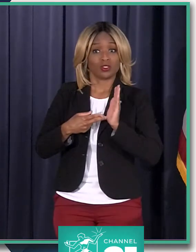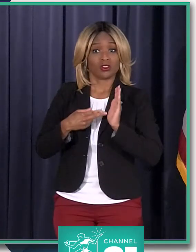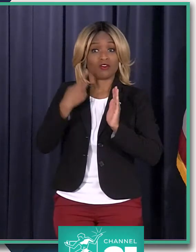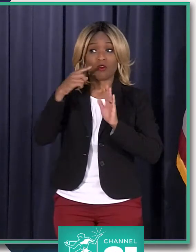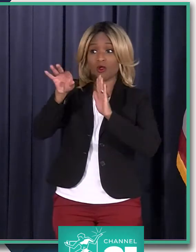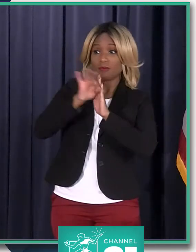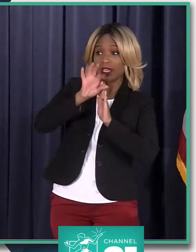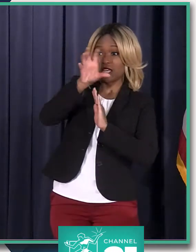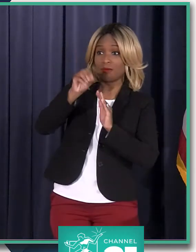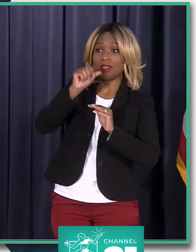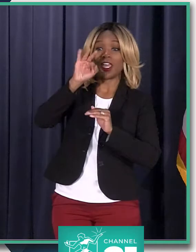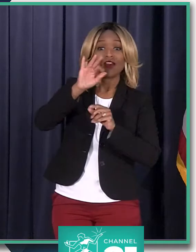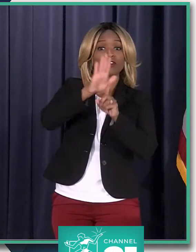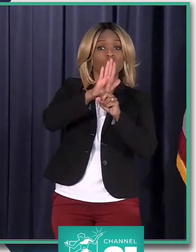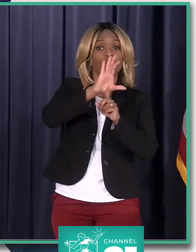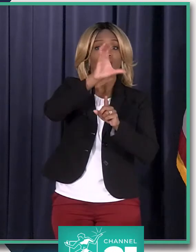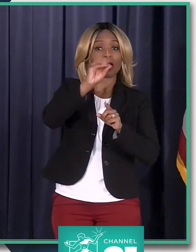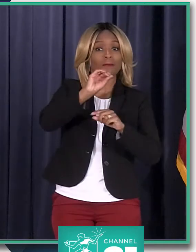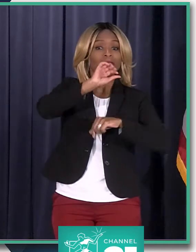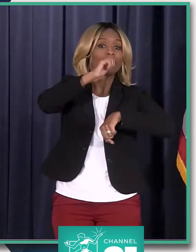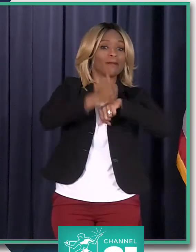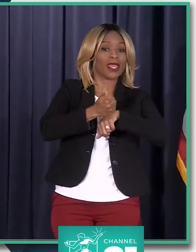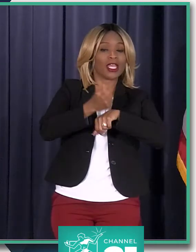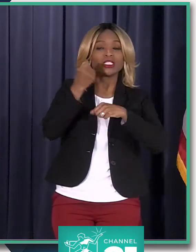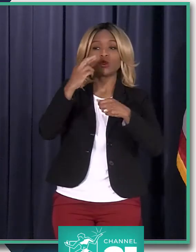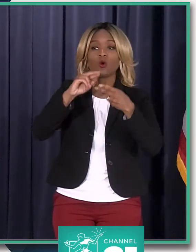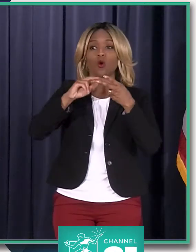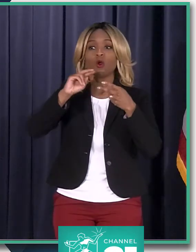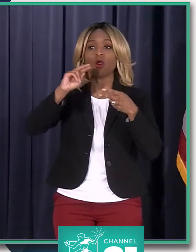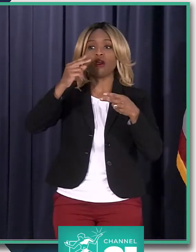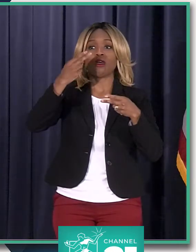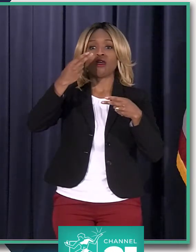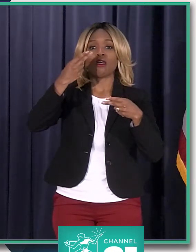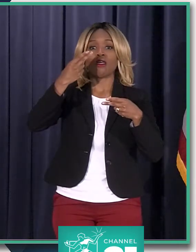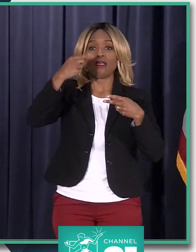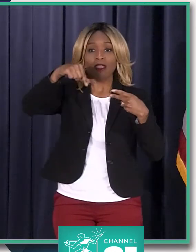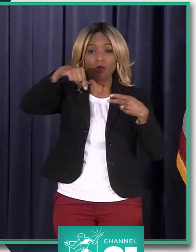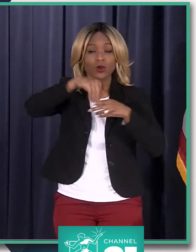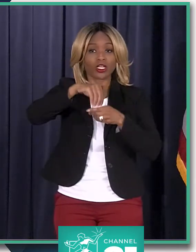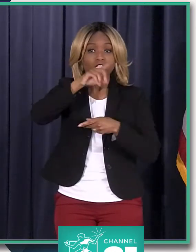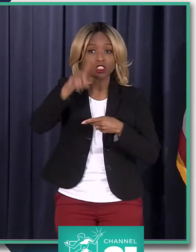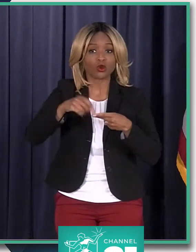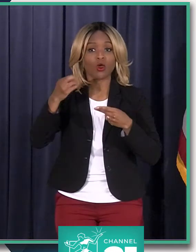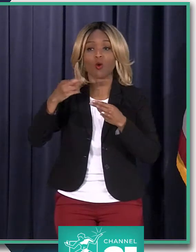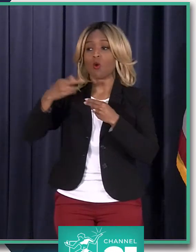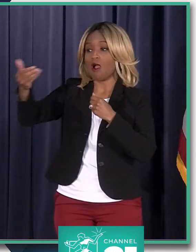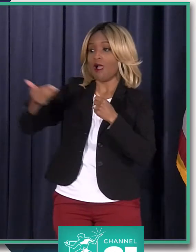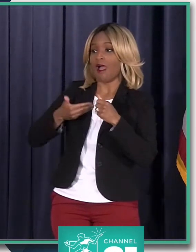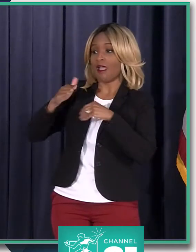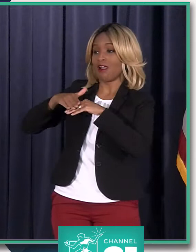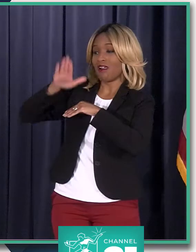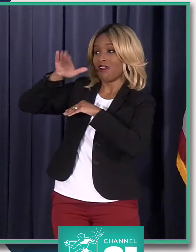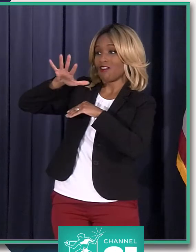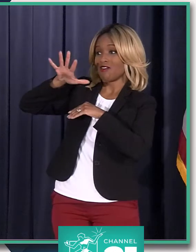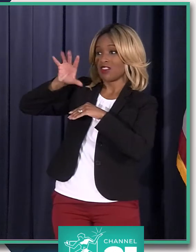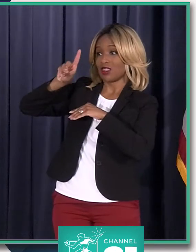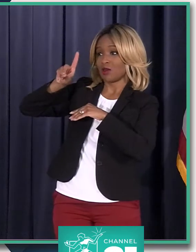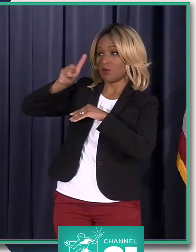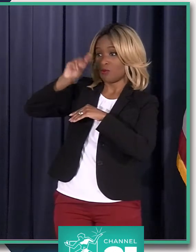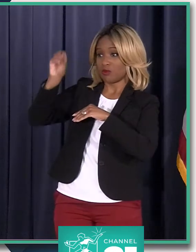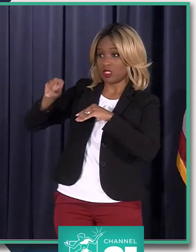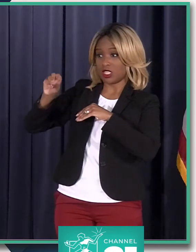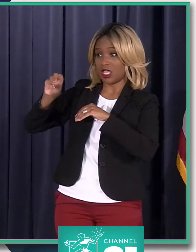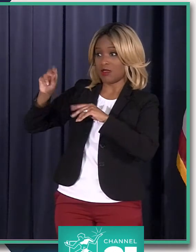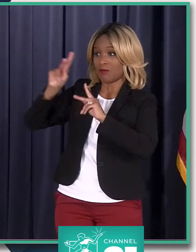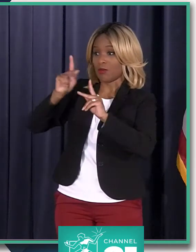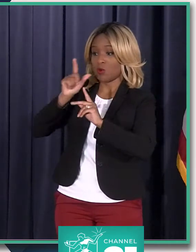company headquartered in Detroit, based in Detroit, or you hired 51% Detroiters, under city ordinance, you get bonus points on a bid. You get